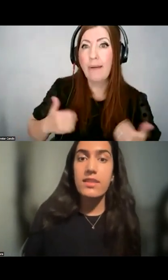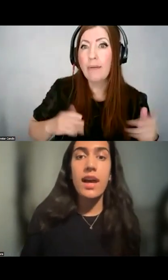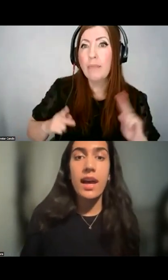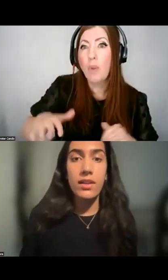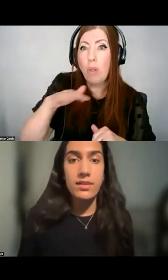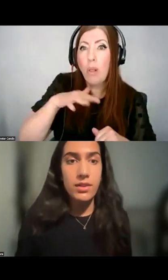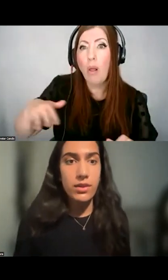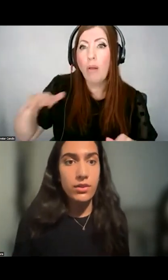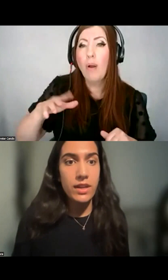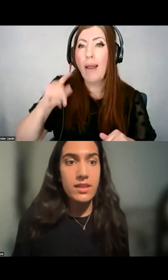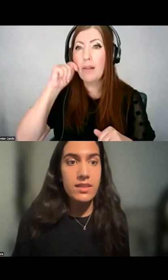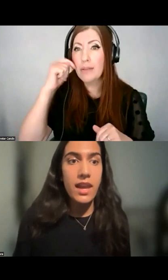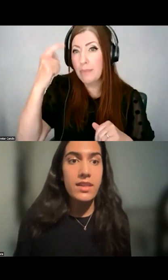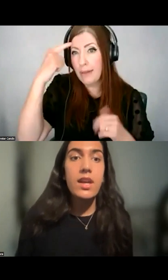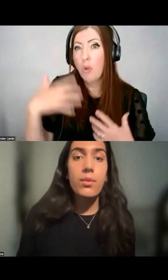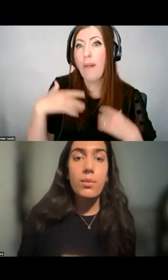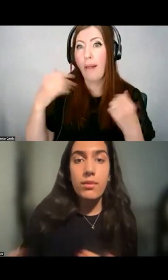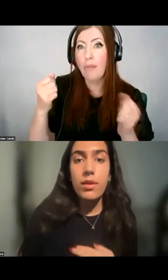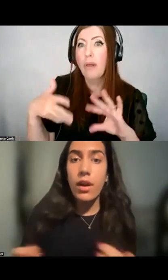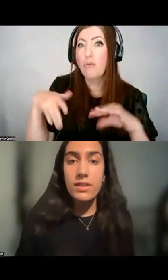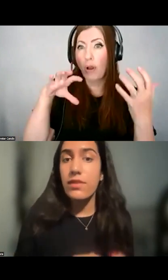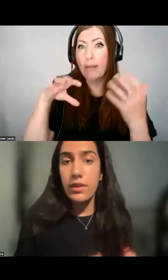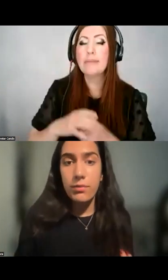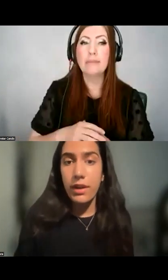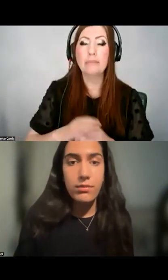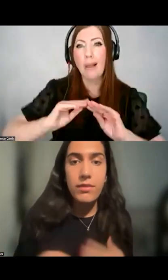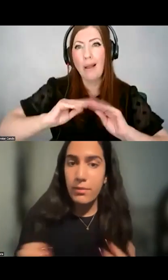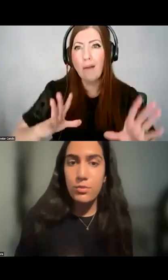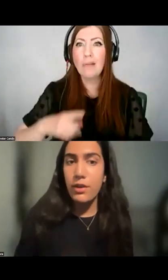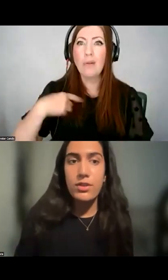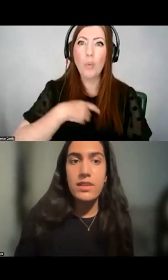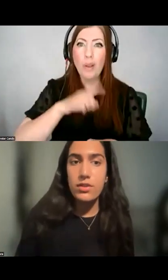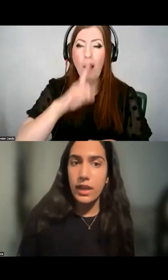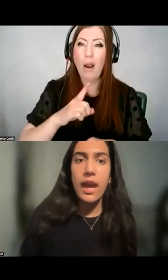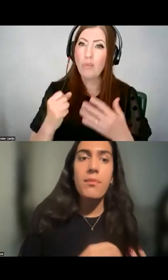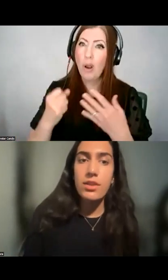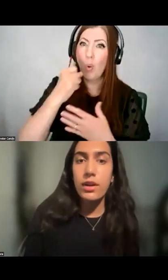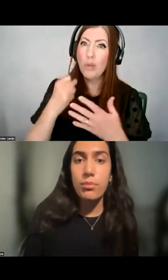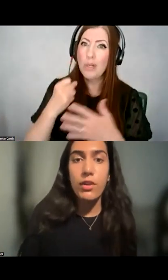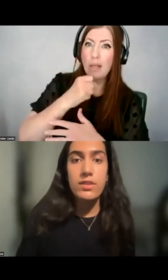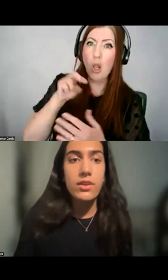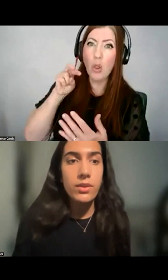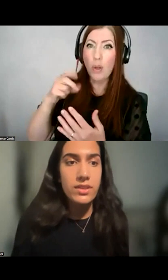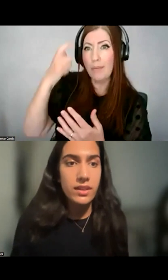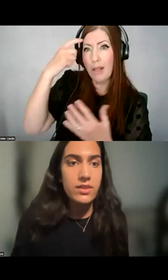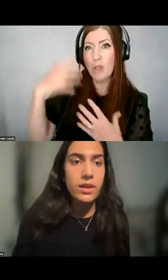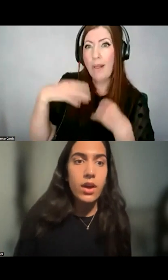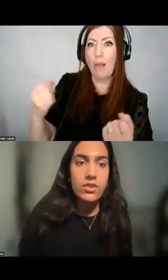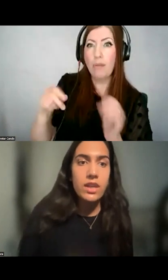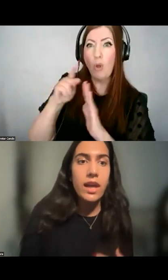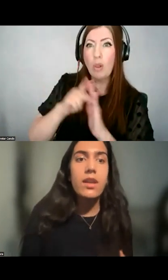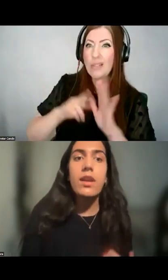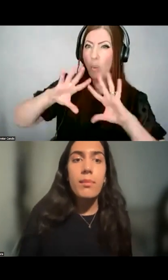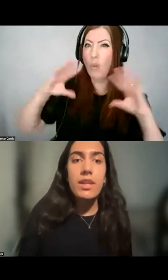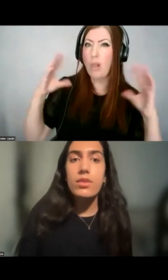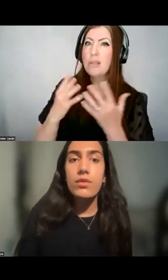States, is the adolescent mental health crisis. And we obviously very much prioritize looking at mental health policy holistically. So